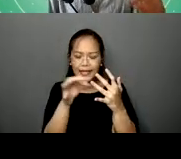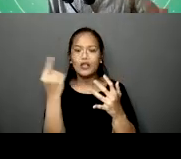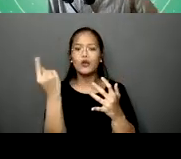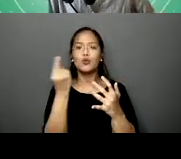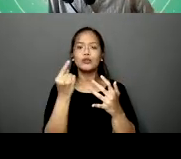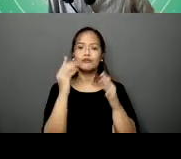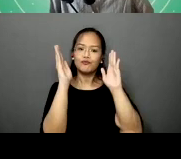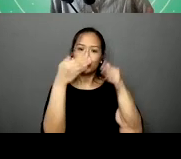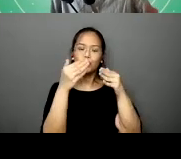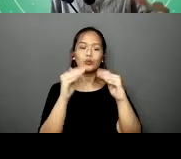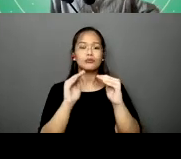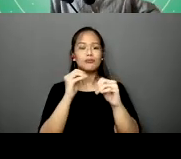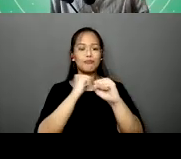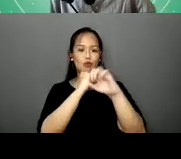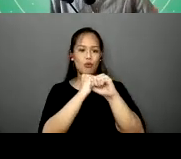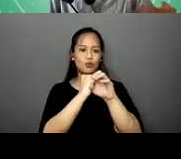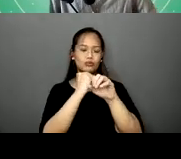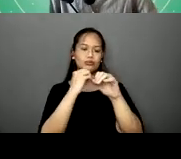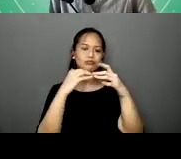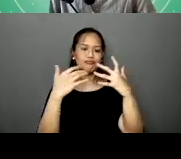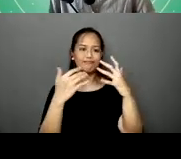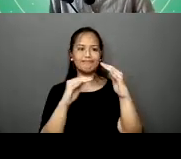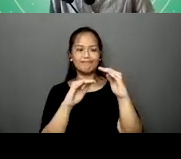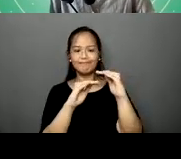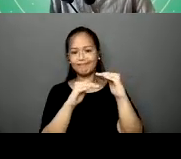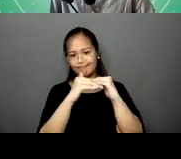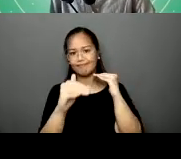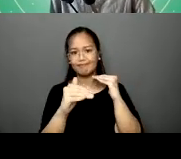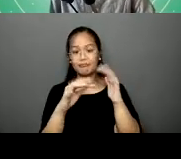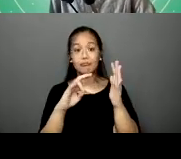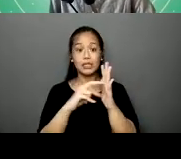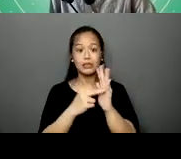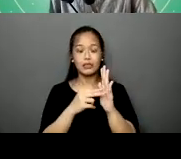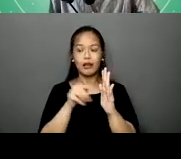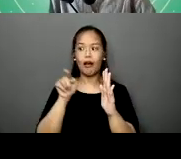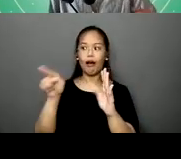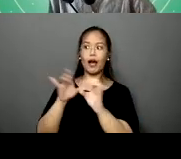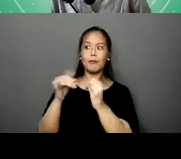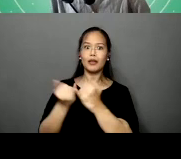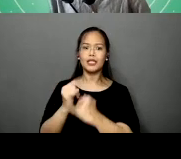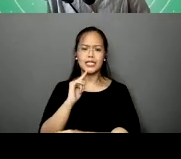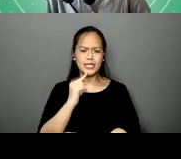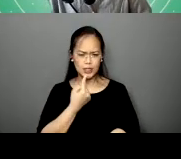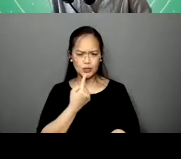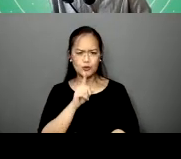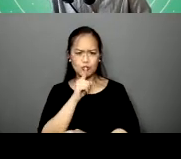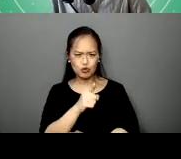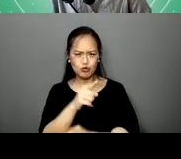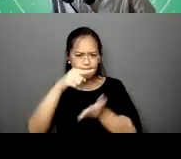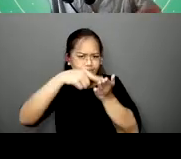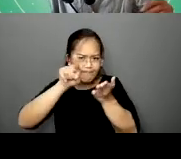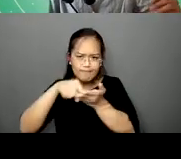It means to say that there is a more serious backing towards the importance of sustainability. And whatever the motivation may